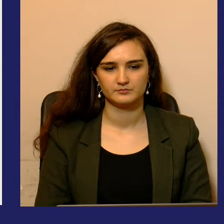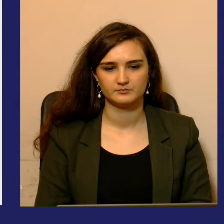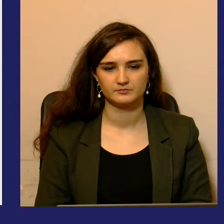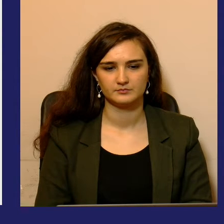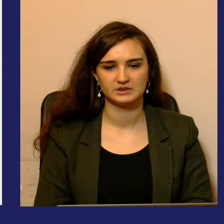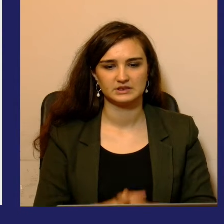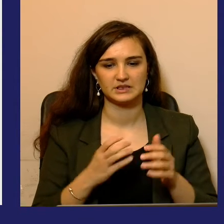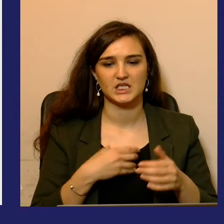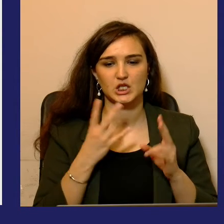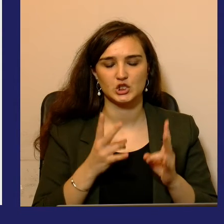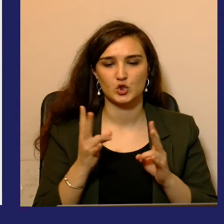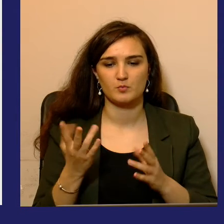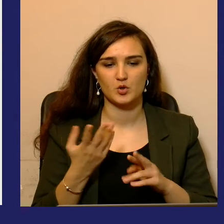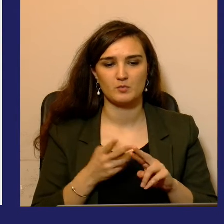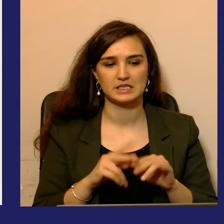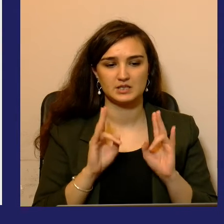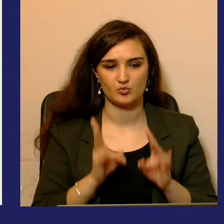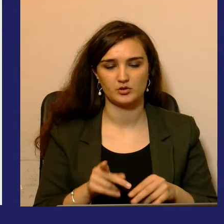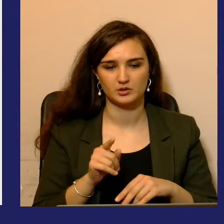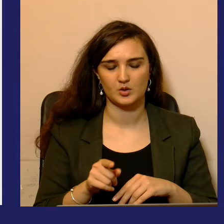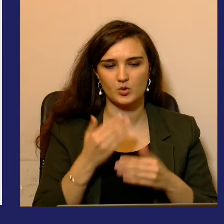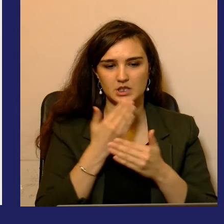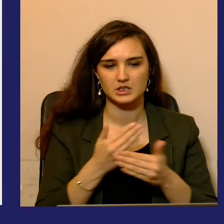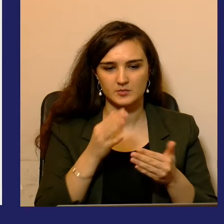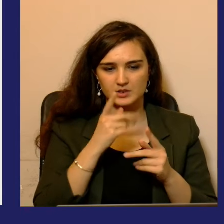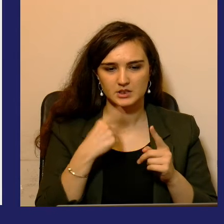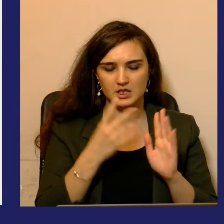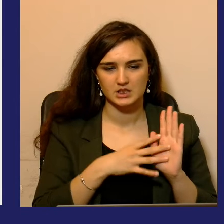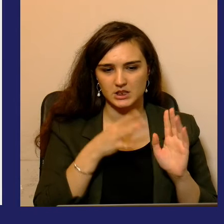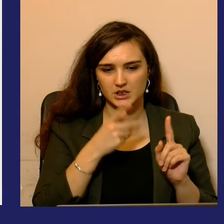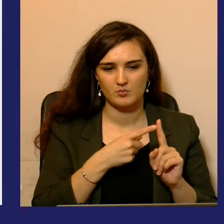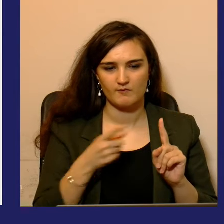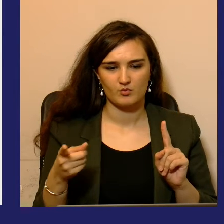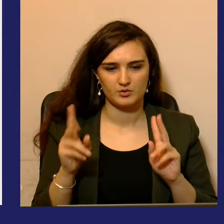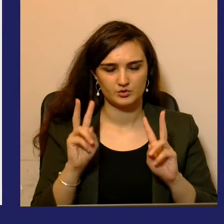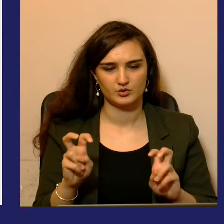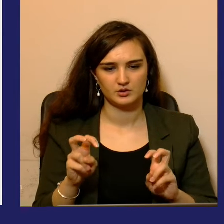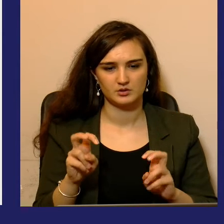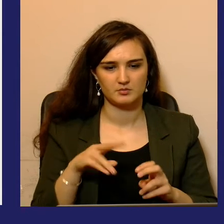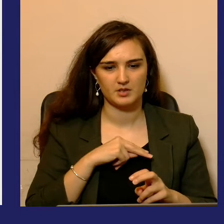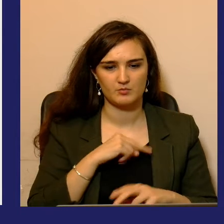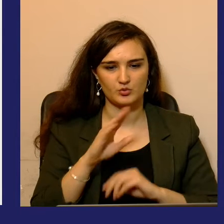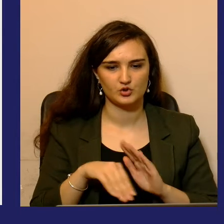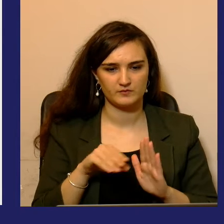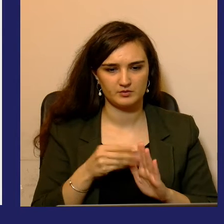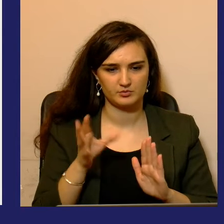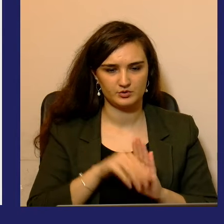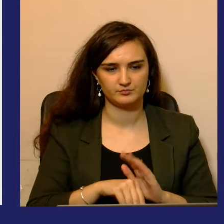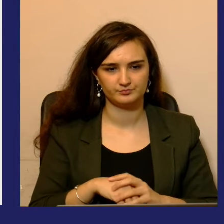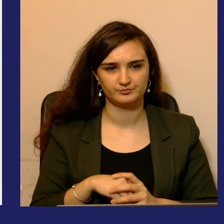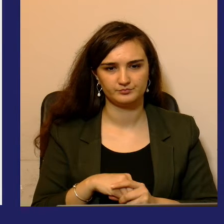over the course of basically 9 years. There are elections every 3 years. And so the PRI, PAN, PRD were the three major